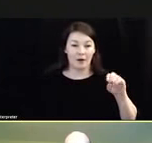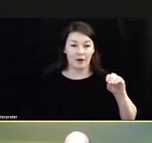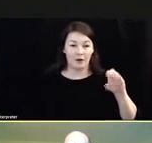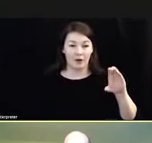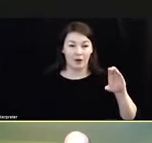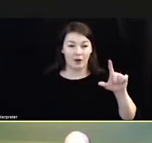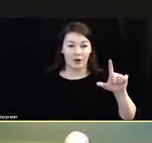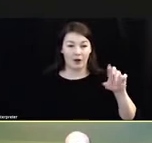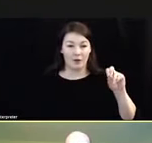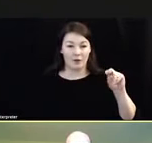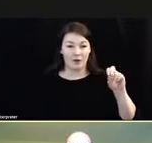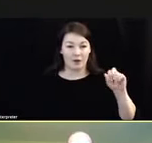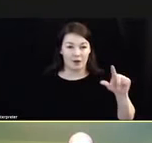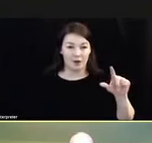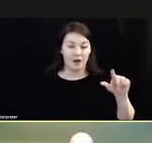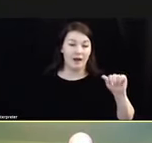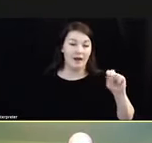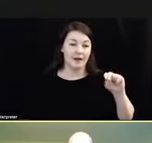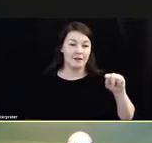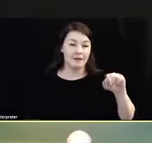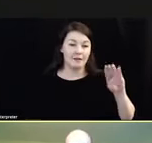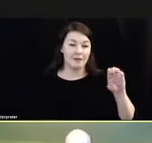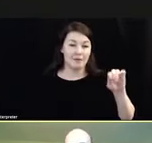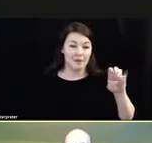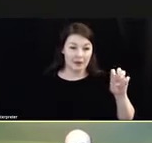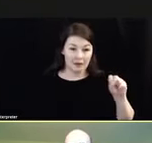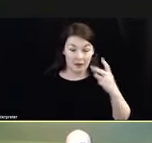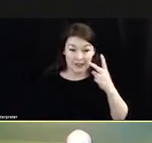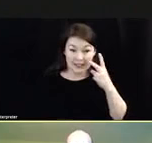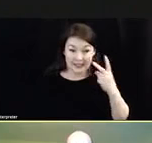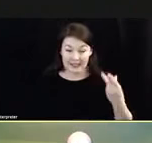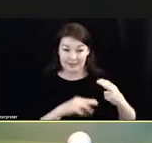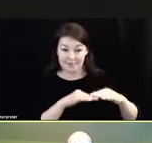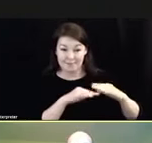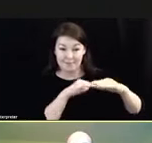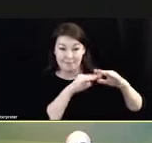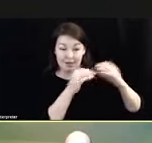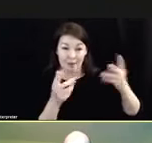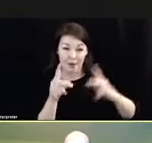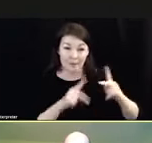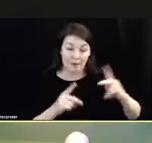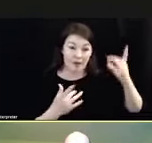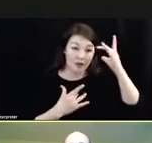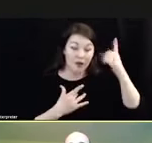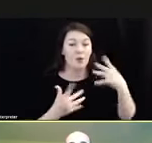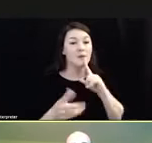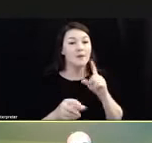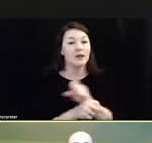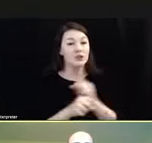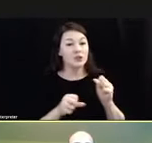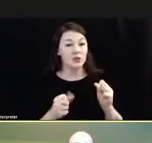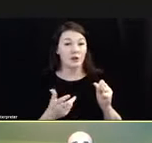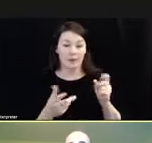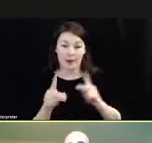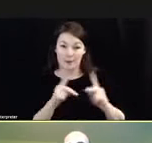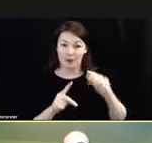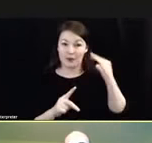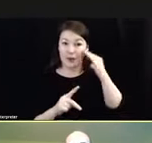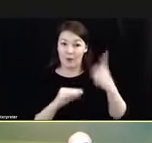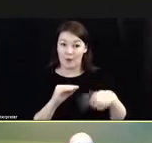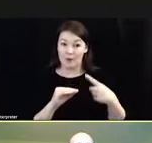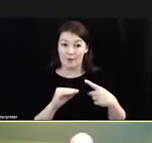preventing hospitalizations. And as we see our cases and our hospitalizations go up, we want to make sure people are aware of these treatments and who may